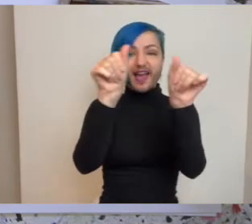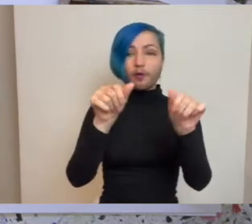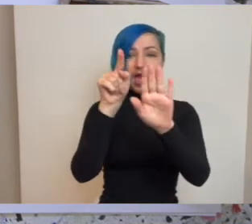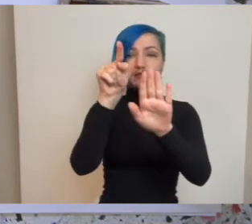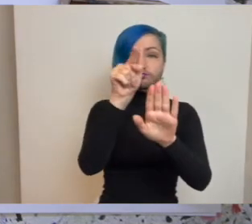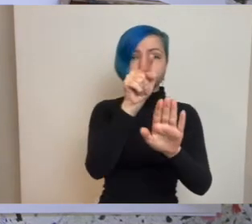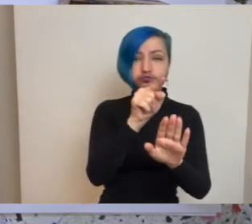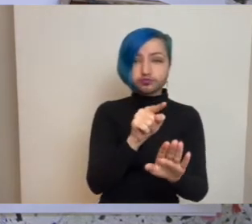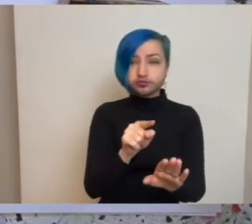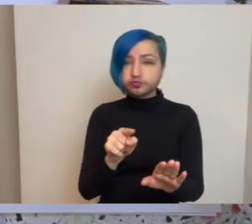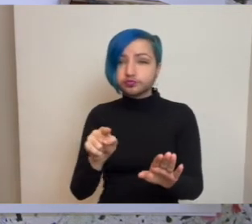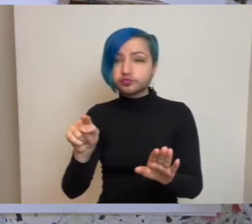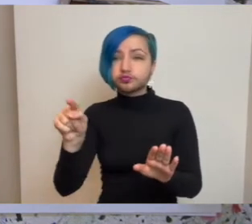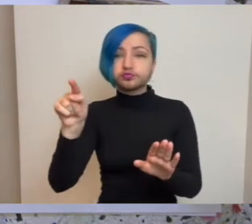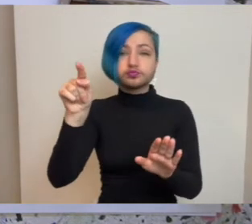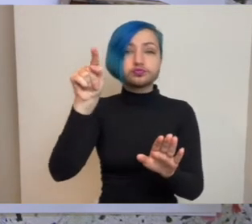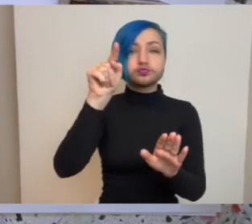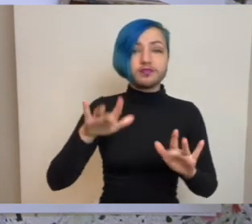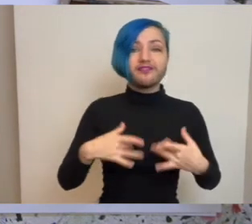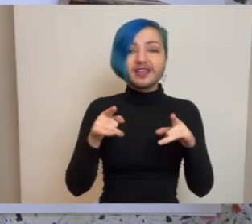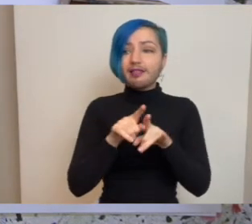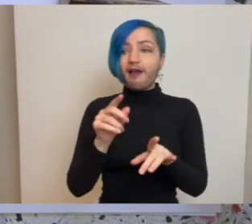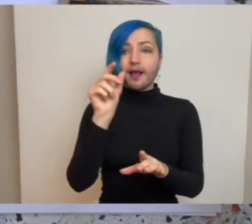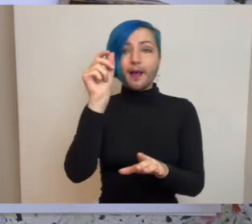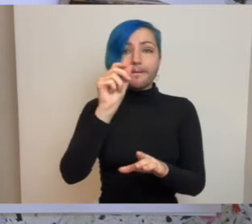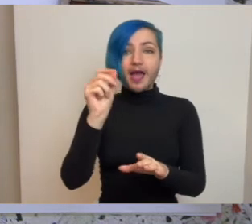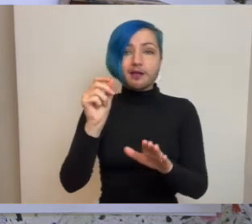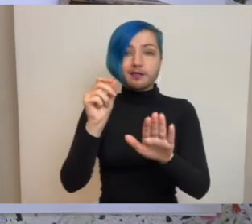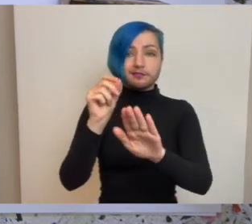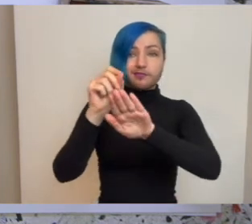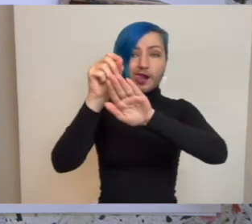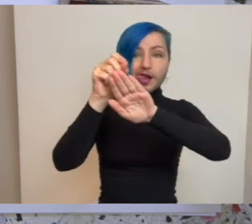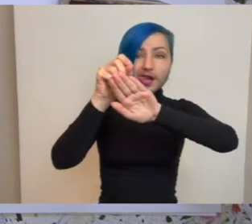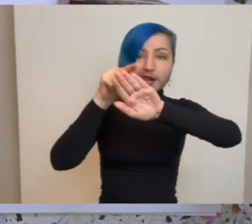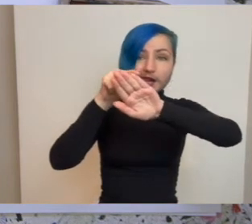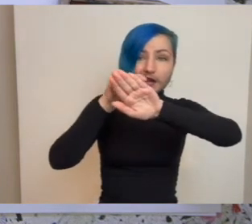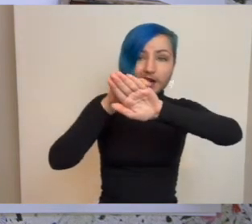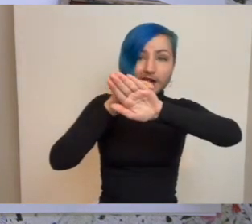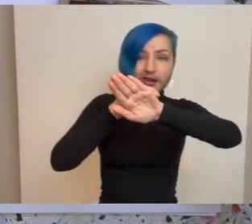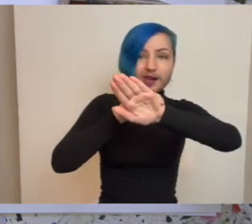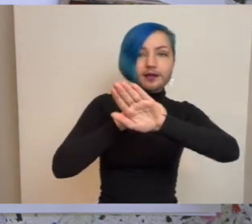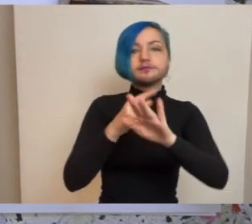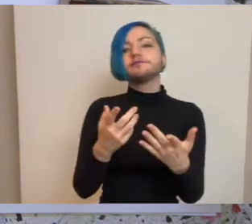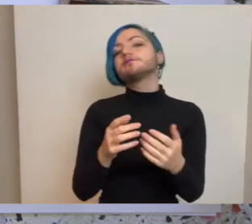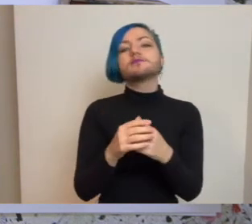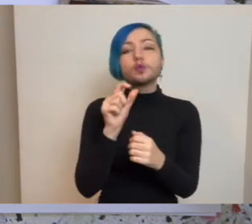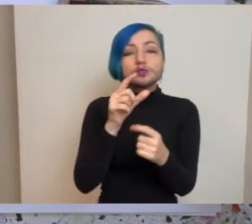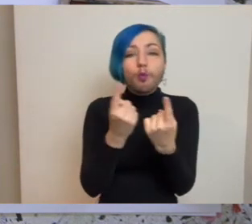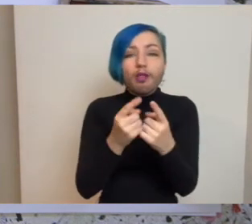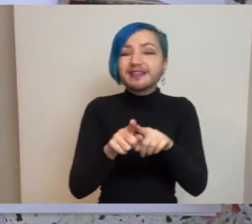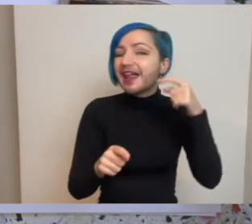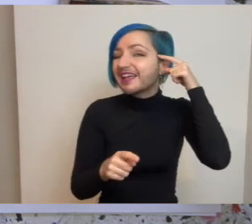We're going to feel as though our pen is like right next to the image. So I'm even going to get little things like